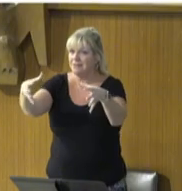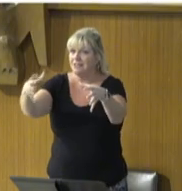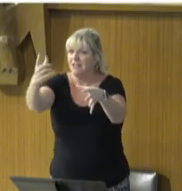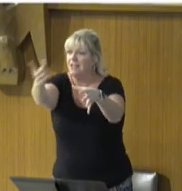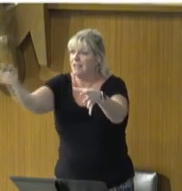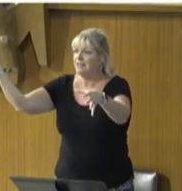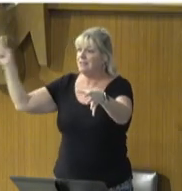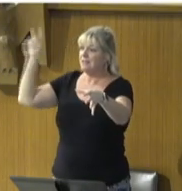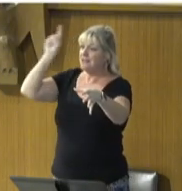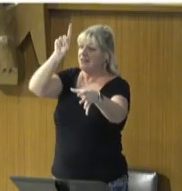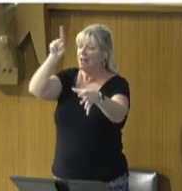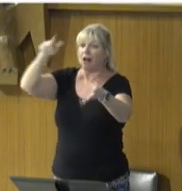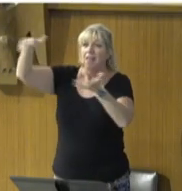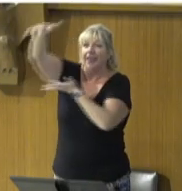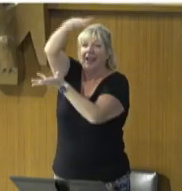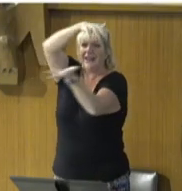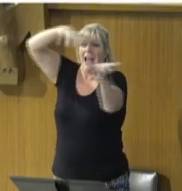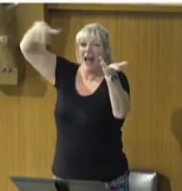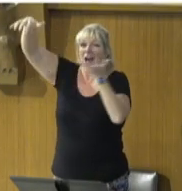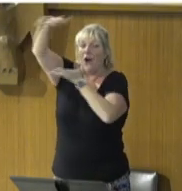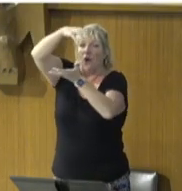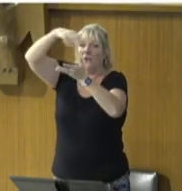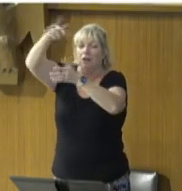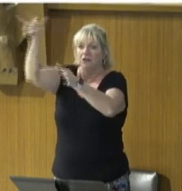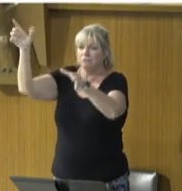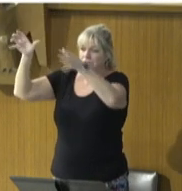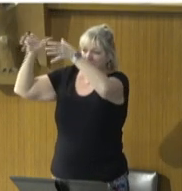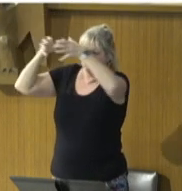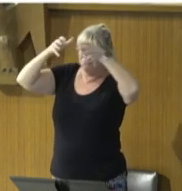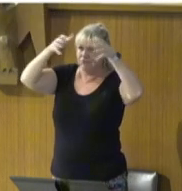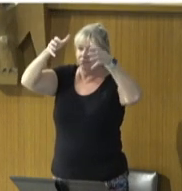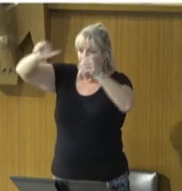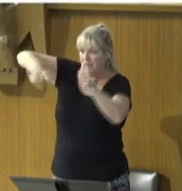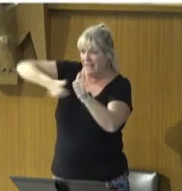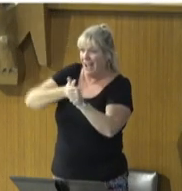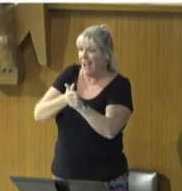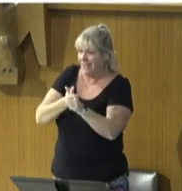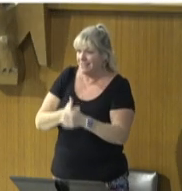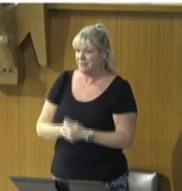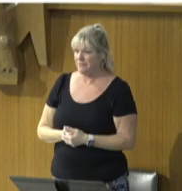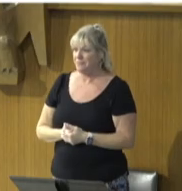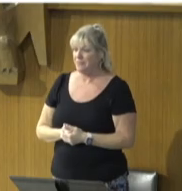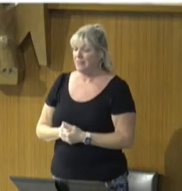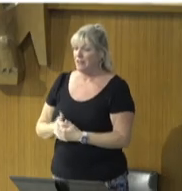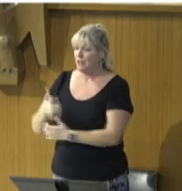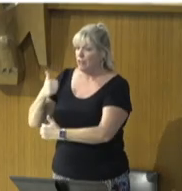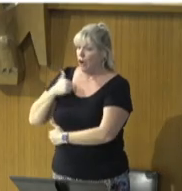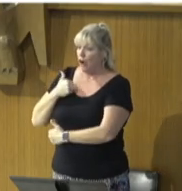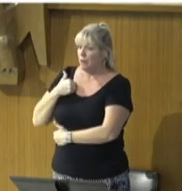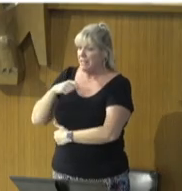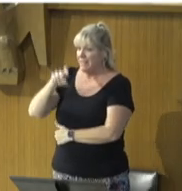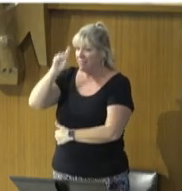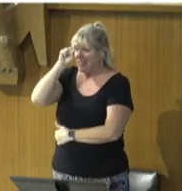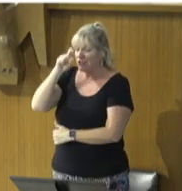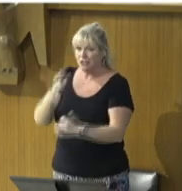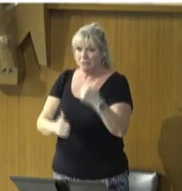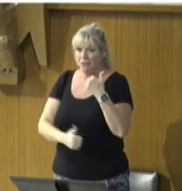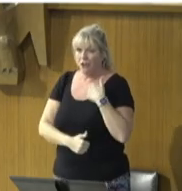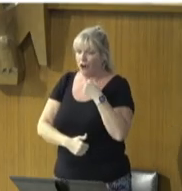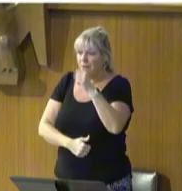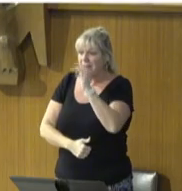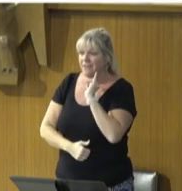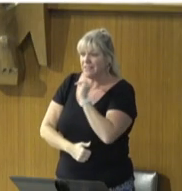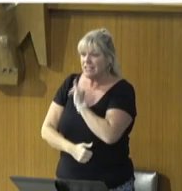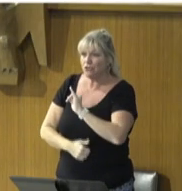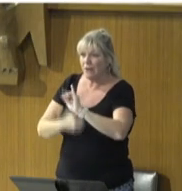pillar of cloud moved in front of them and took its place behind them. It came between the army of Egypt and the army of Israel. And